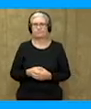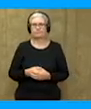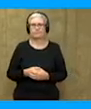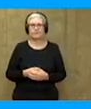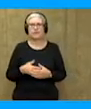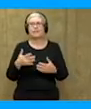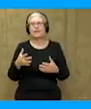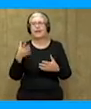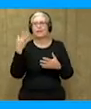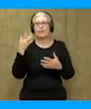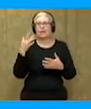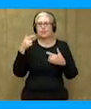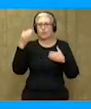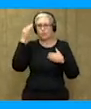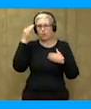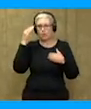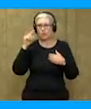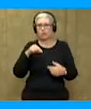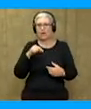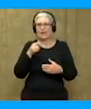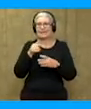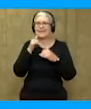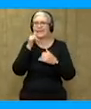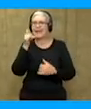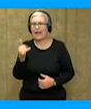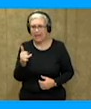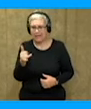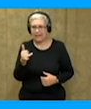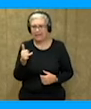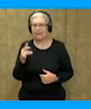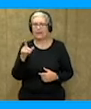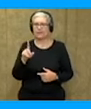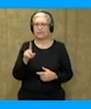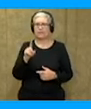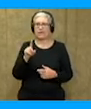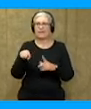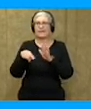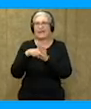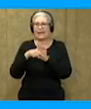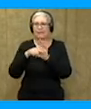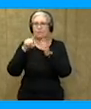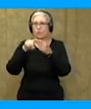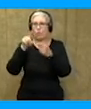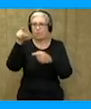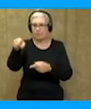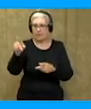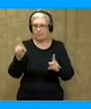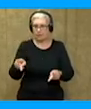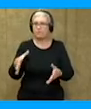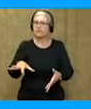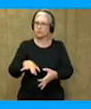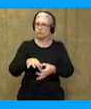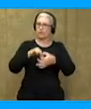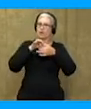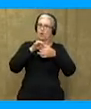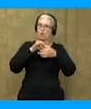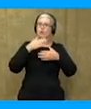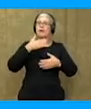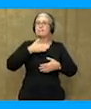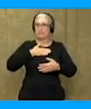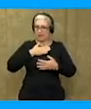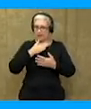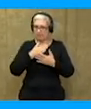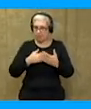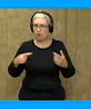always pointing that finger and yelling at them, and those statements aren't always negative towards them, but you take some ownership to your part